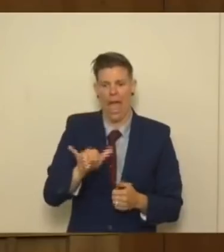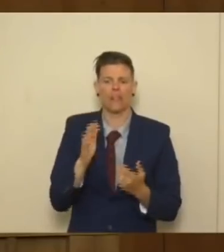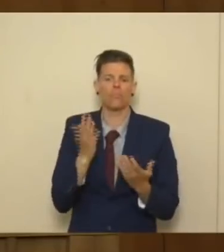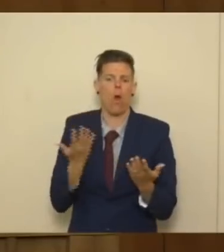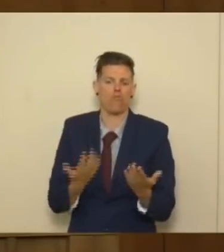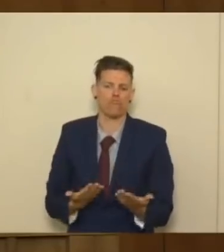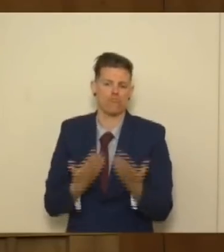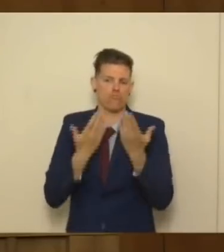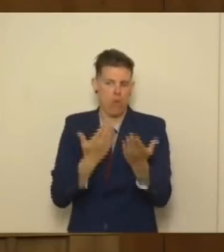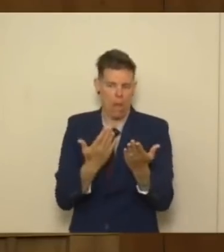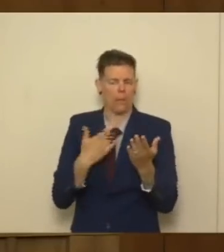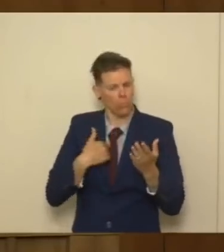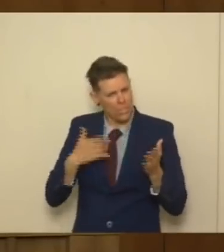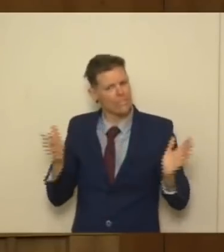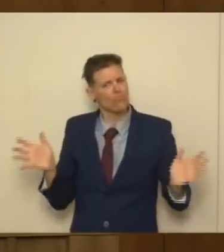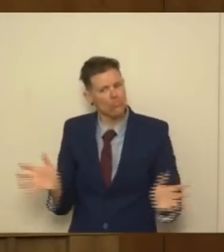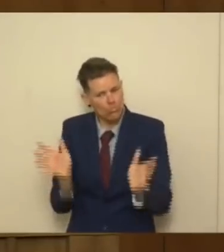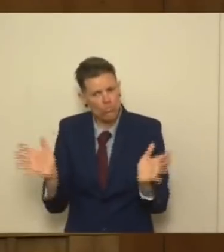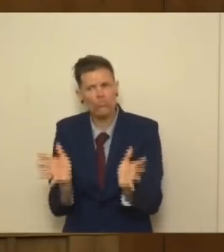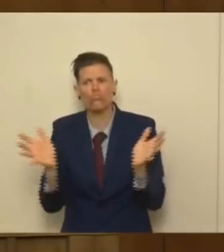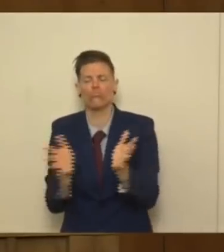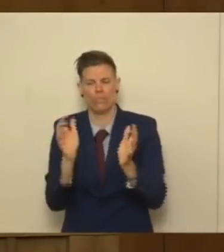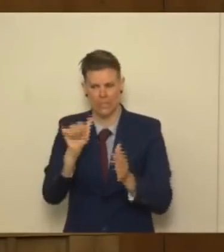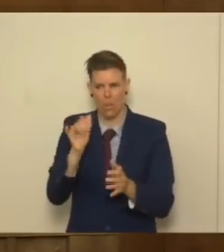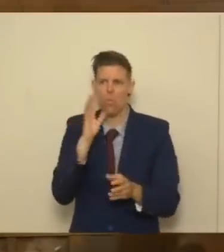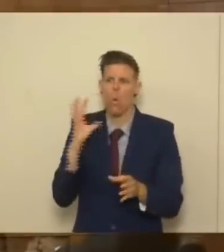the task force and is included in the guidance.